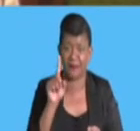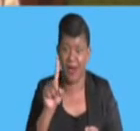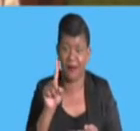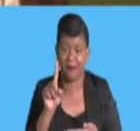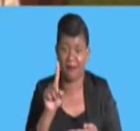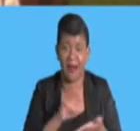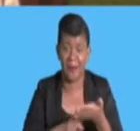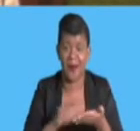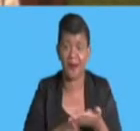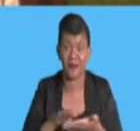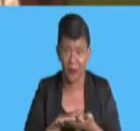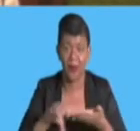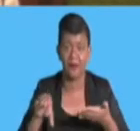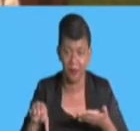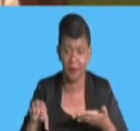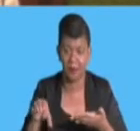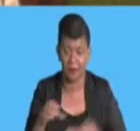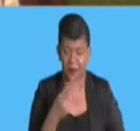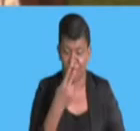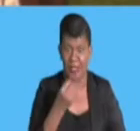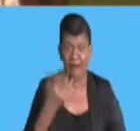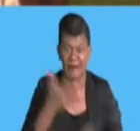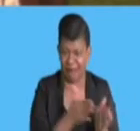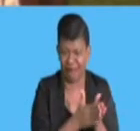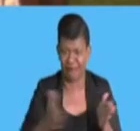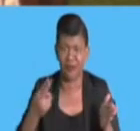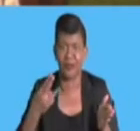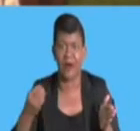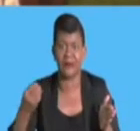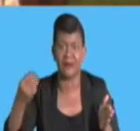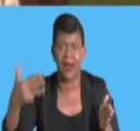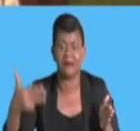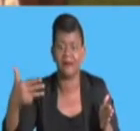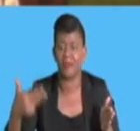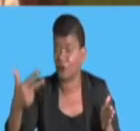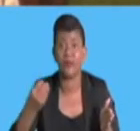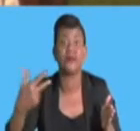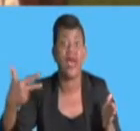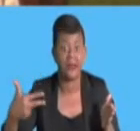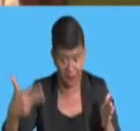2015 to 2018 have suddenly nosedived to